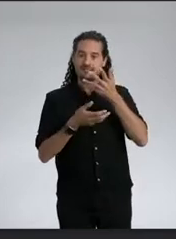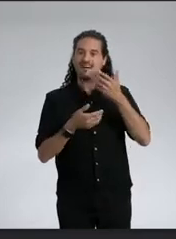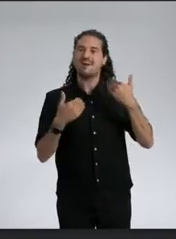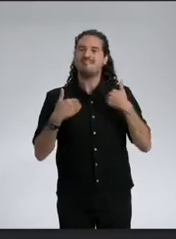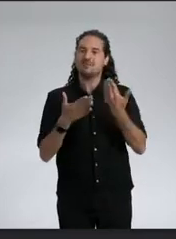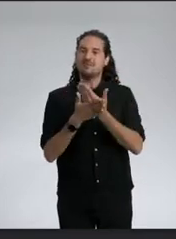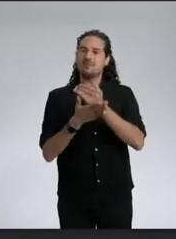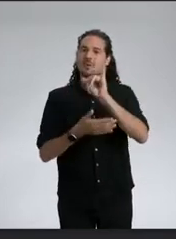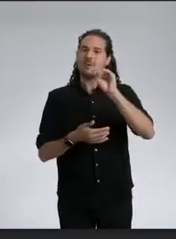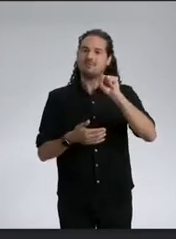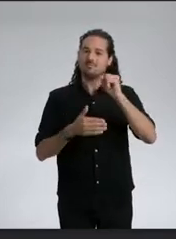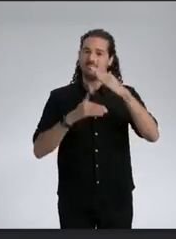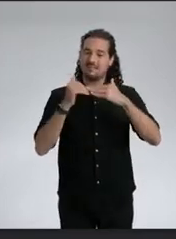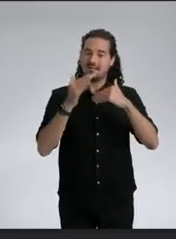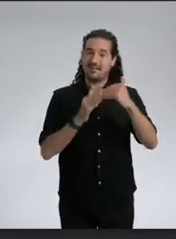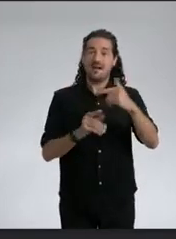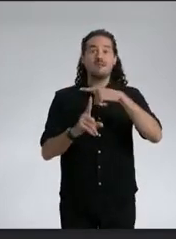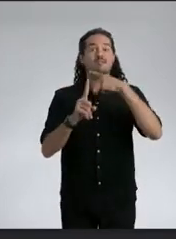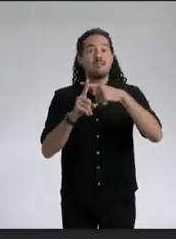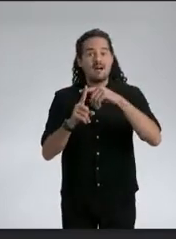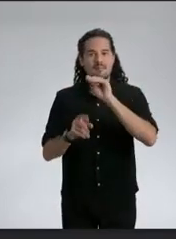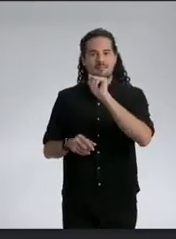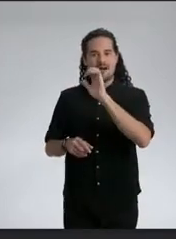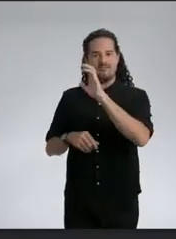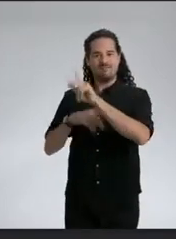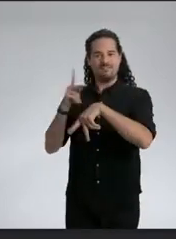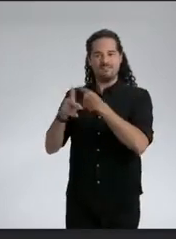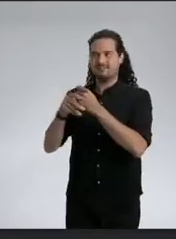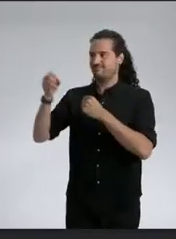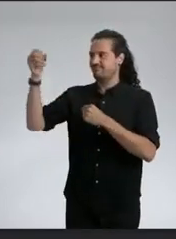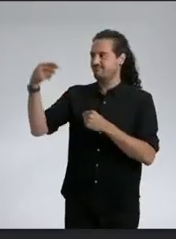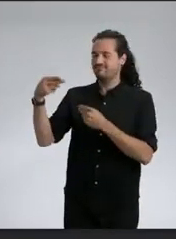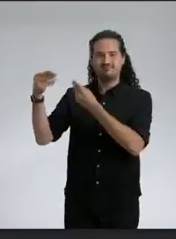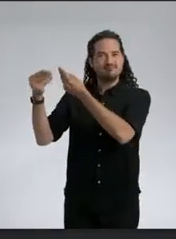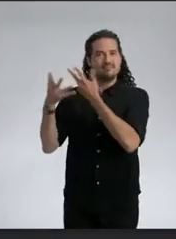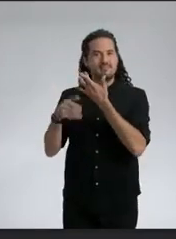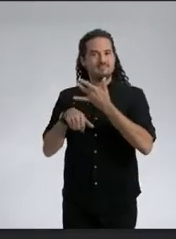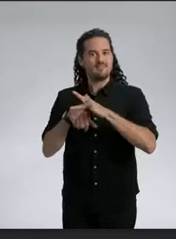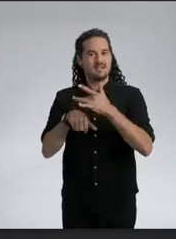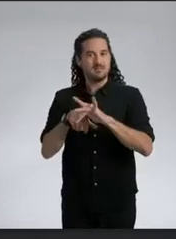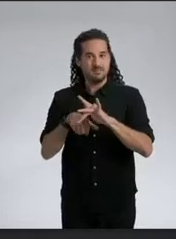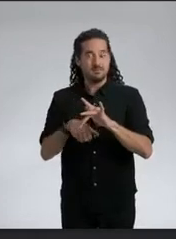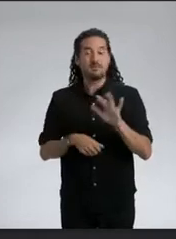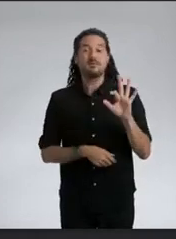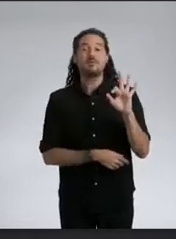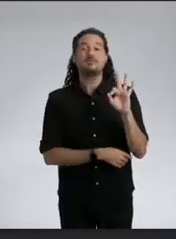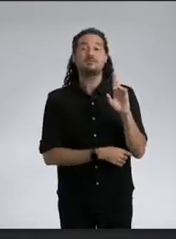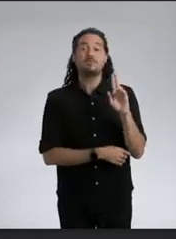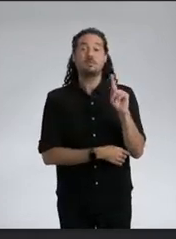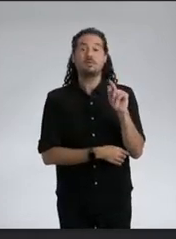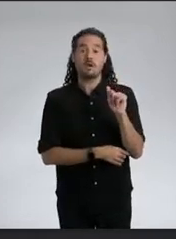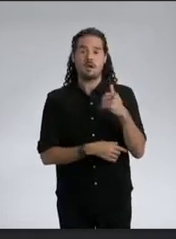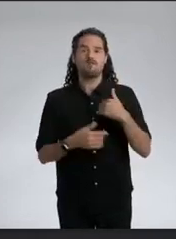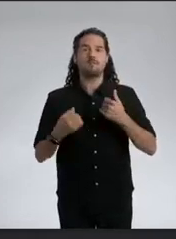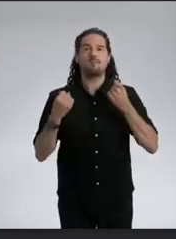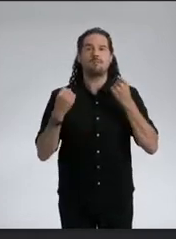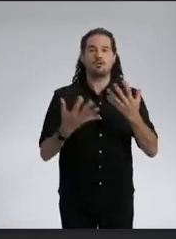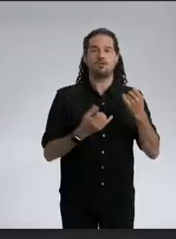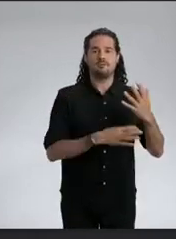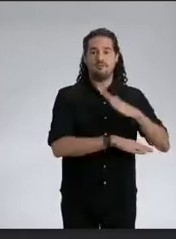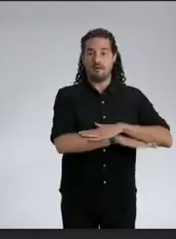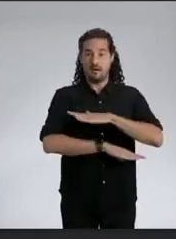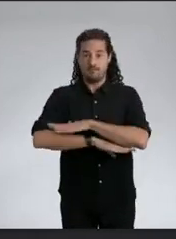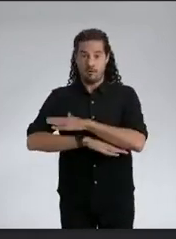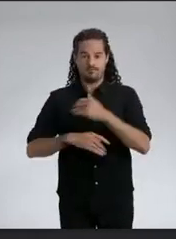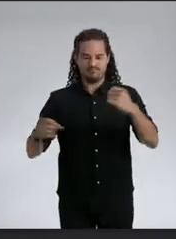and there's the Mac version from TestFlight for Mac. Since Fruta is a multi-platform project, I'm getting this new build in